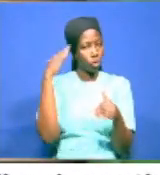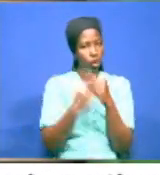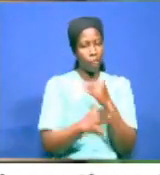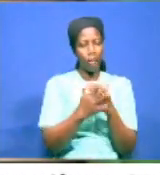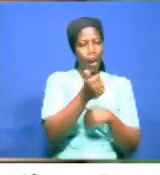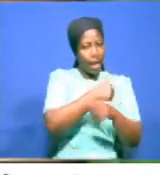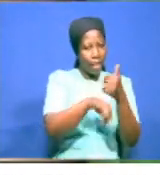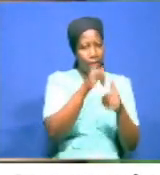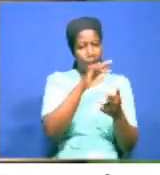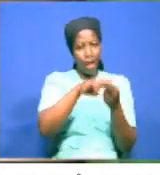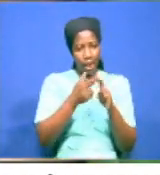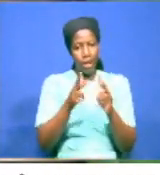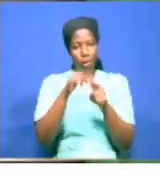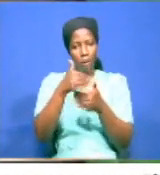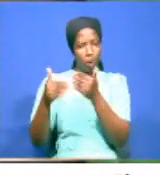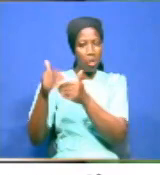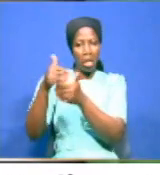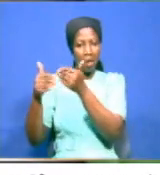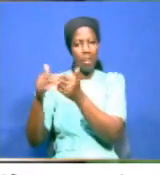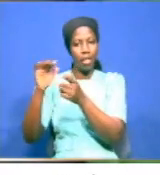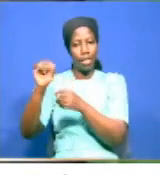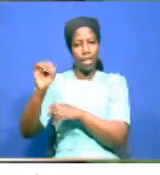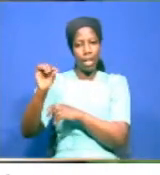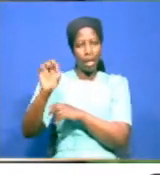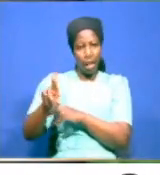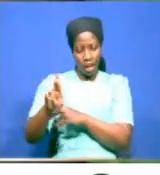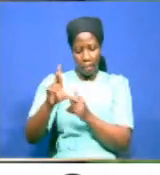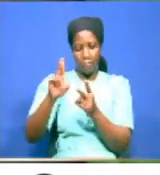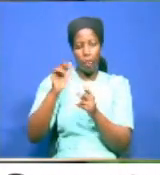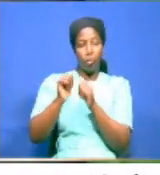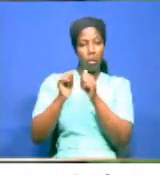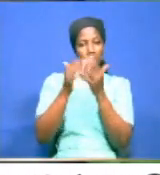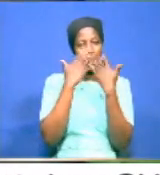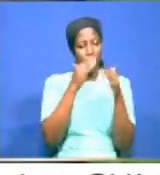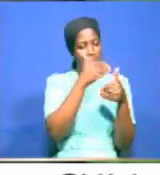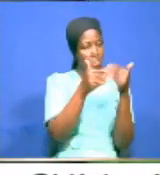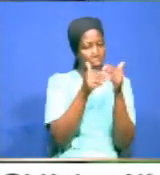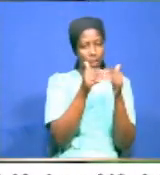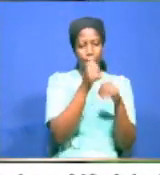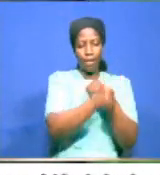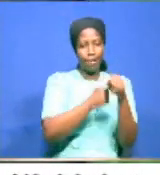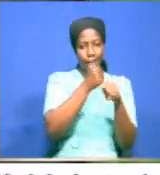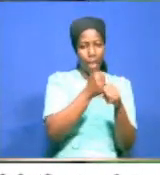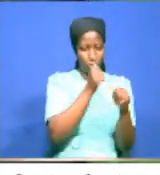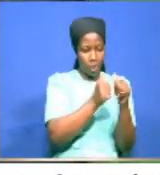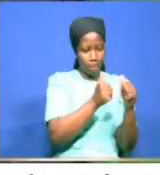activities related to the construction of the standard gauge railway that was completed in the year under review. The slowdown